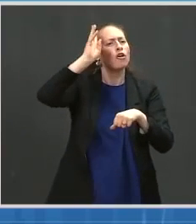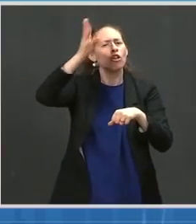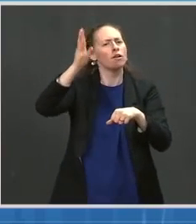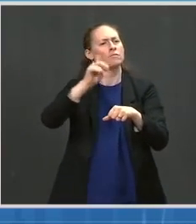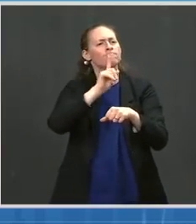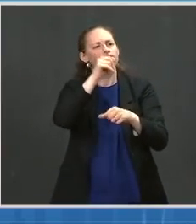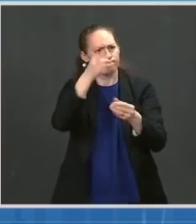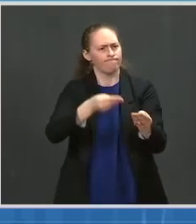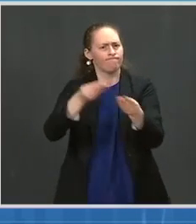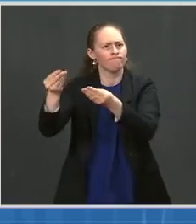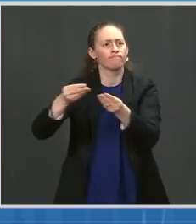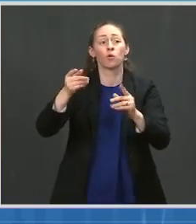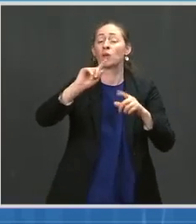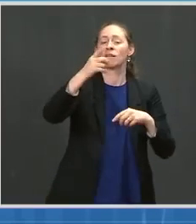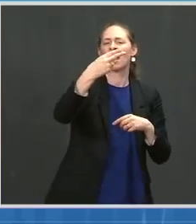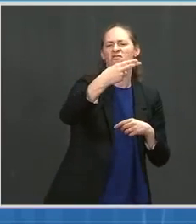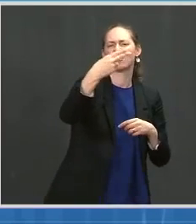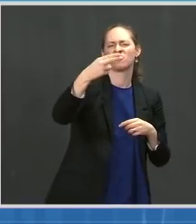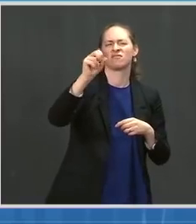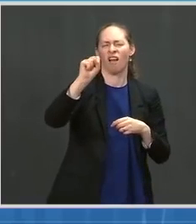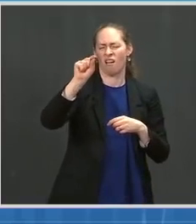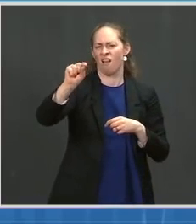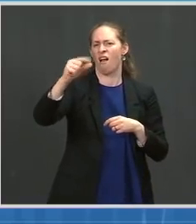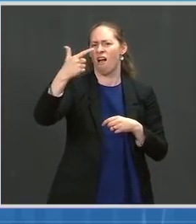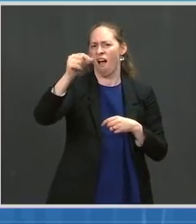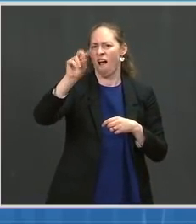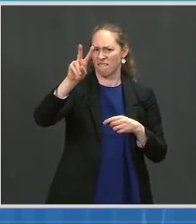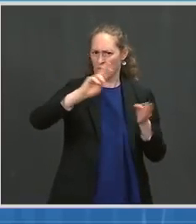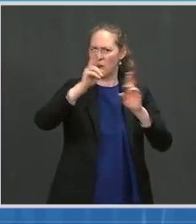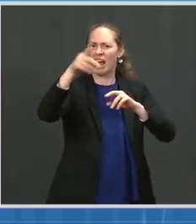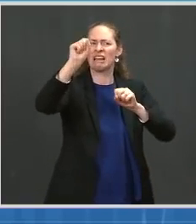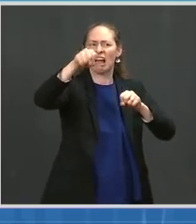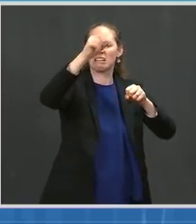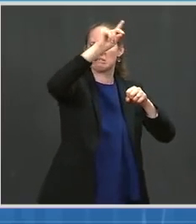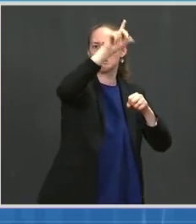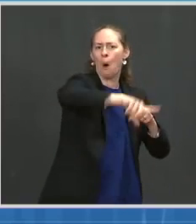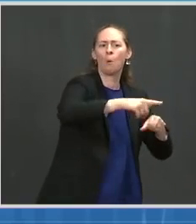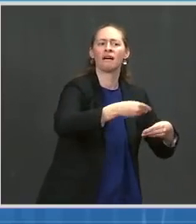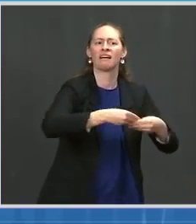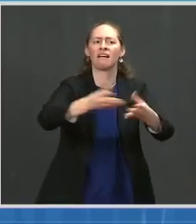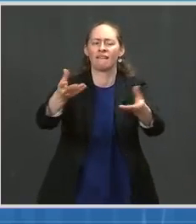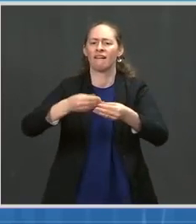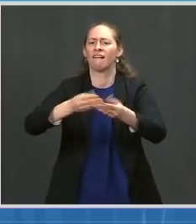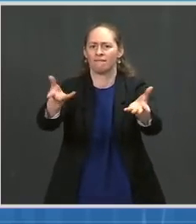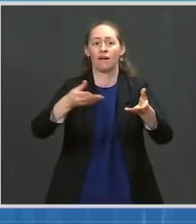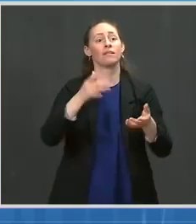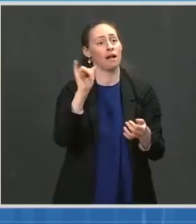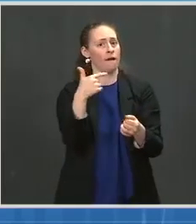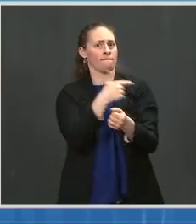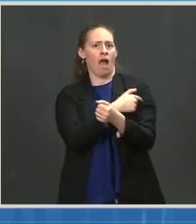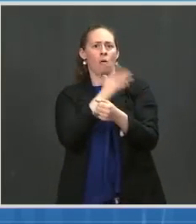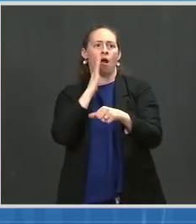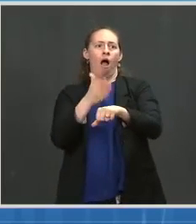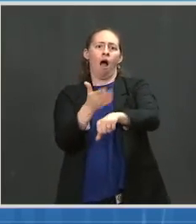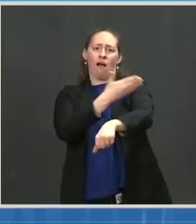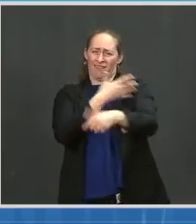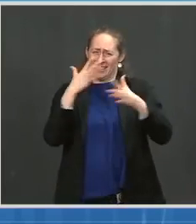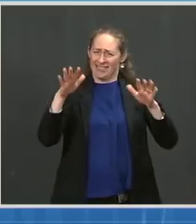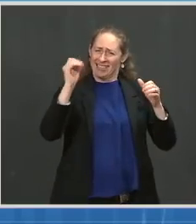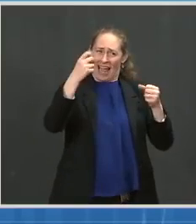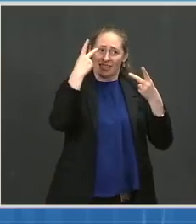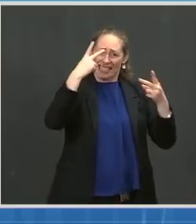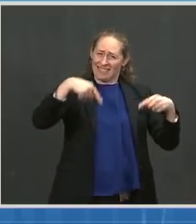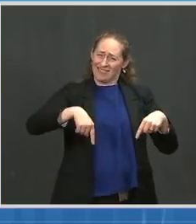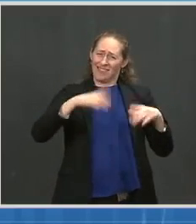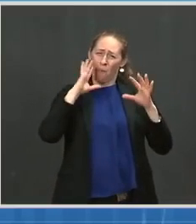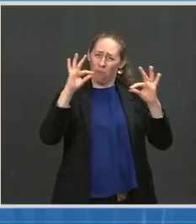wecandothis.hhs.gov. We've made extraordinary progress on the vaccine campaign, and what we've already accomplished gives us faith that we can